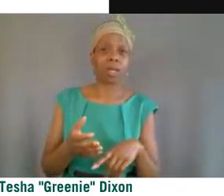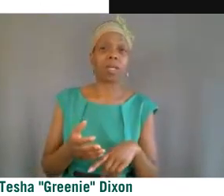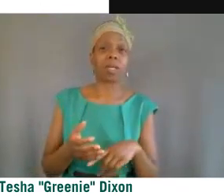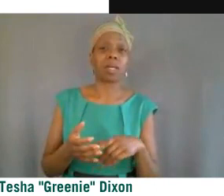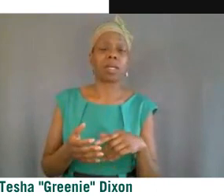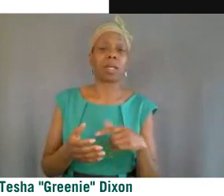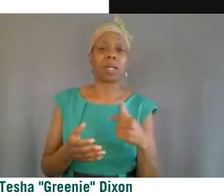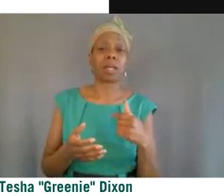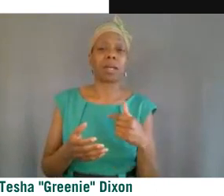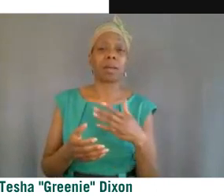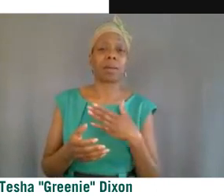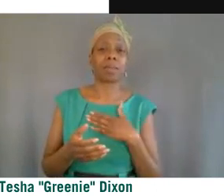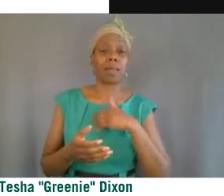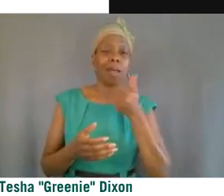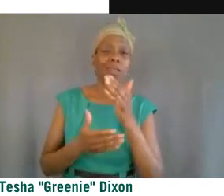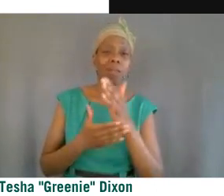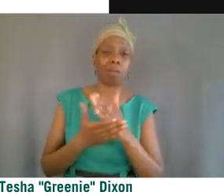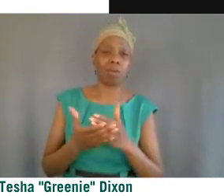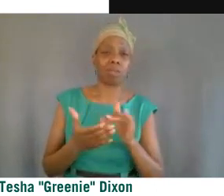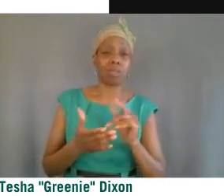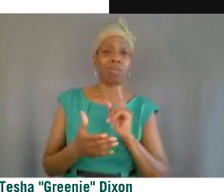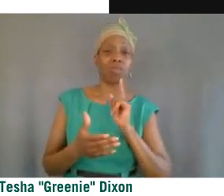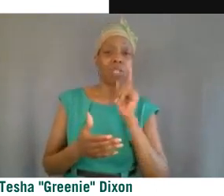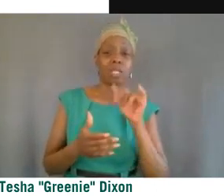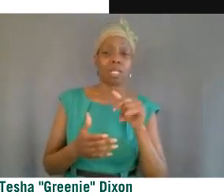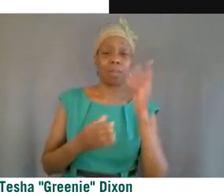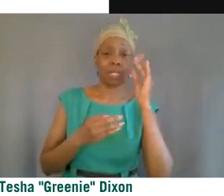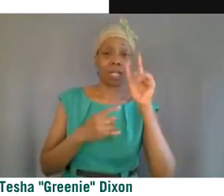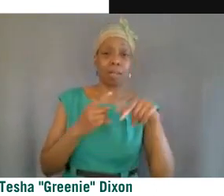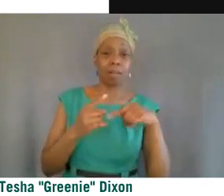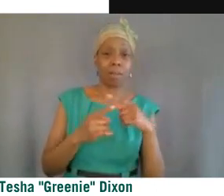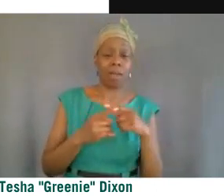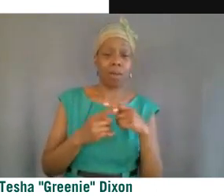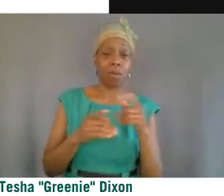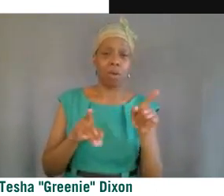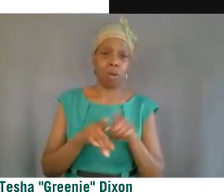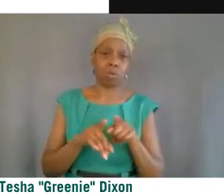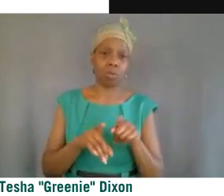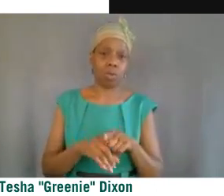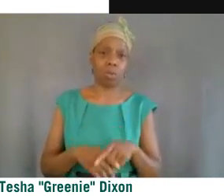other components that really we need to be thinking about here too?